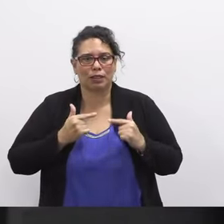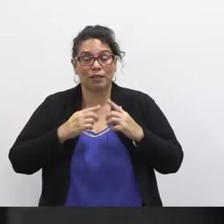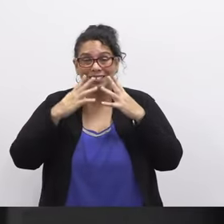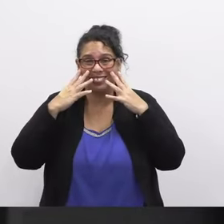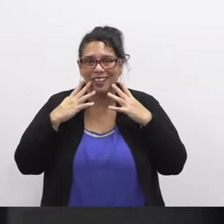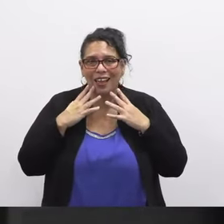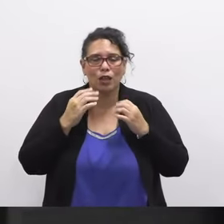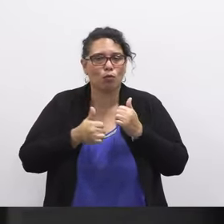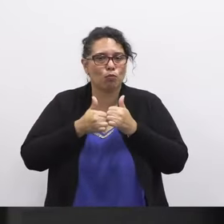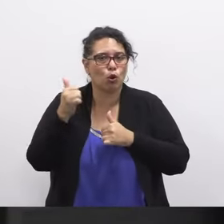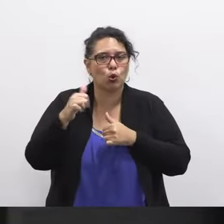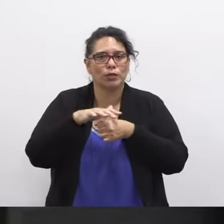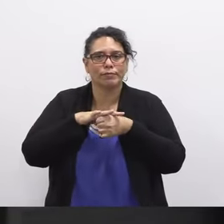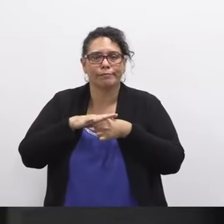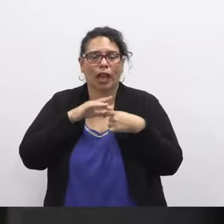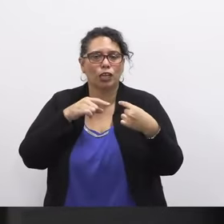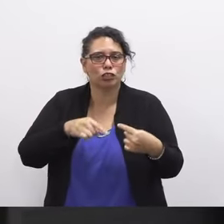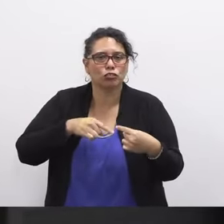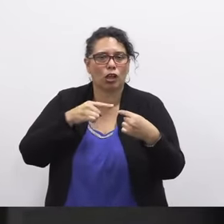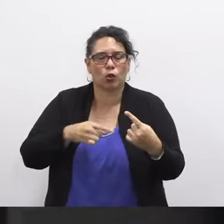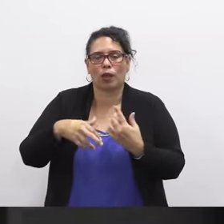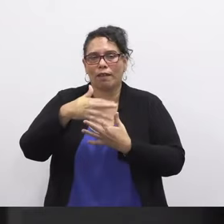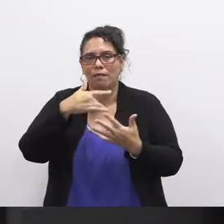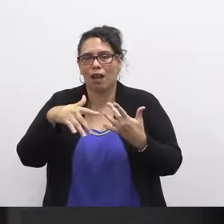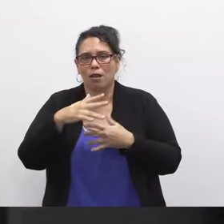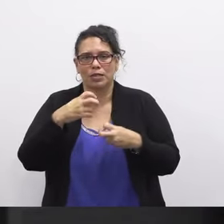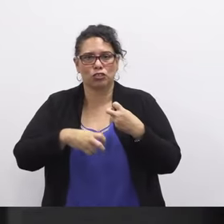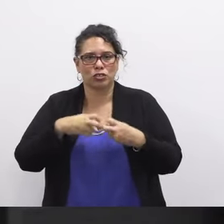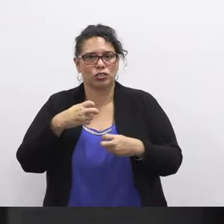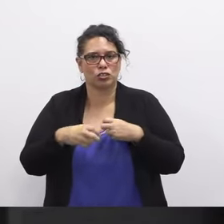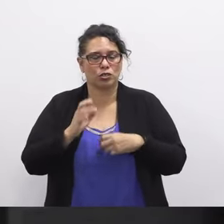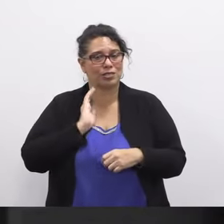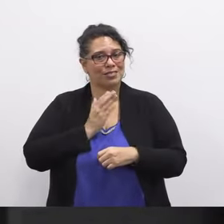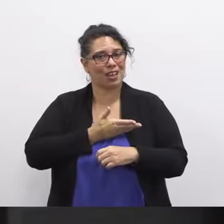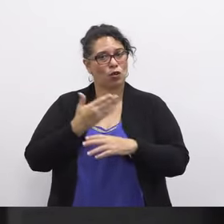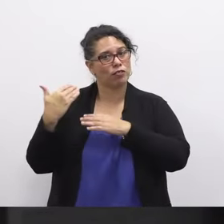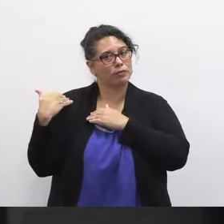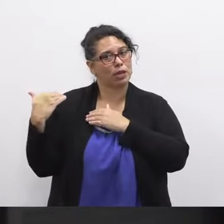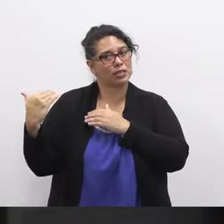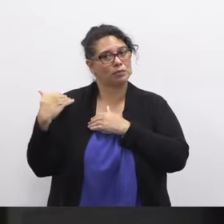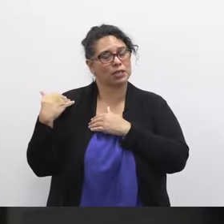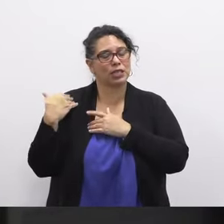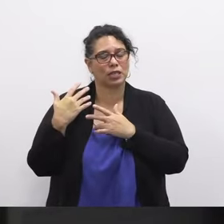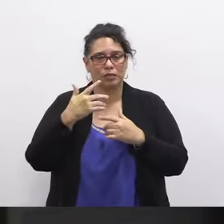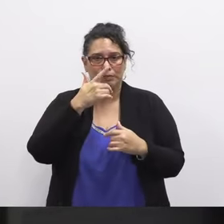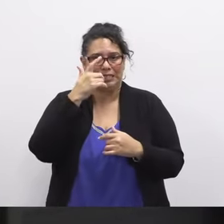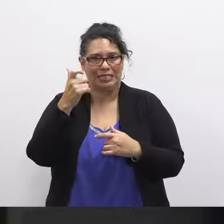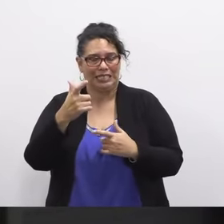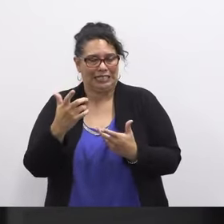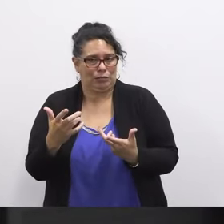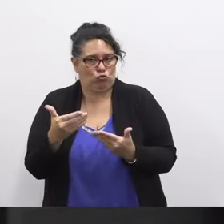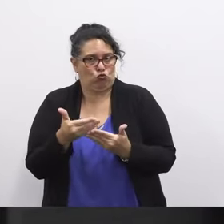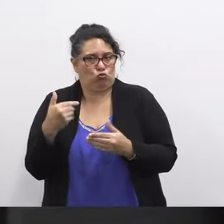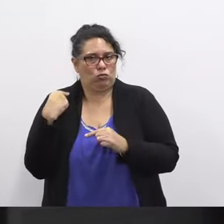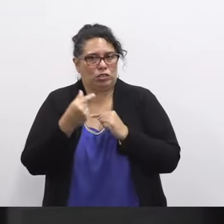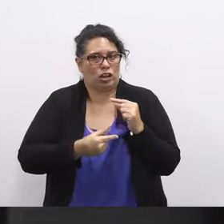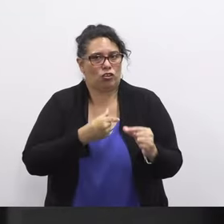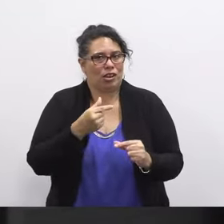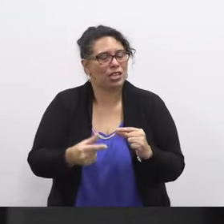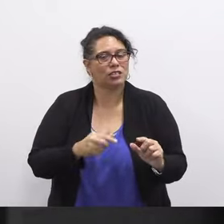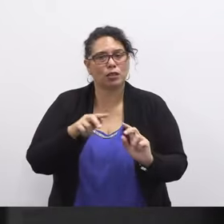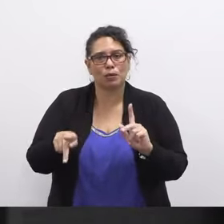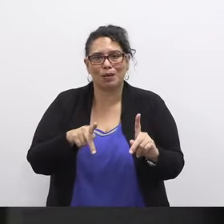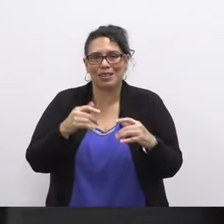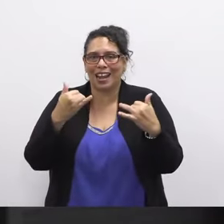these locations I visit struggle with environmental issues. It is our responsibility, for the sake of incoming generations, for our